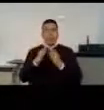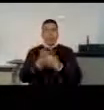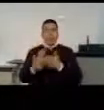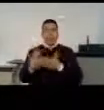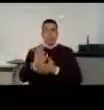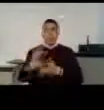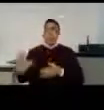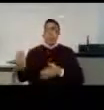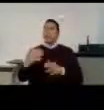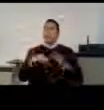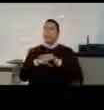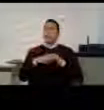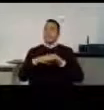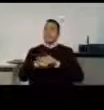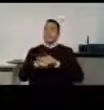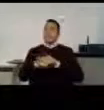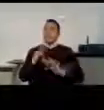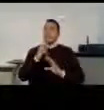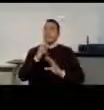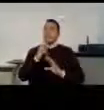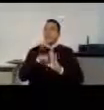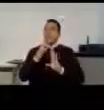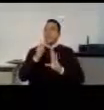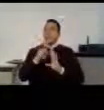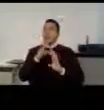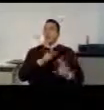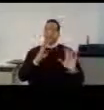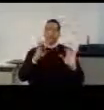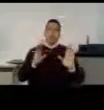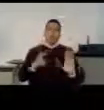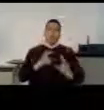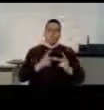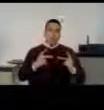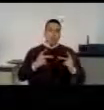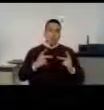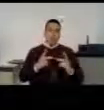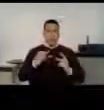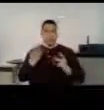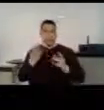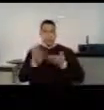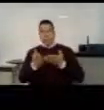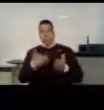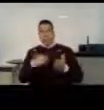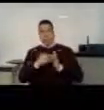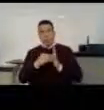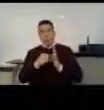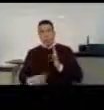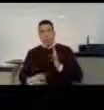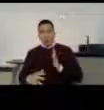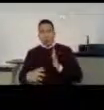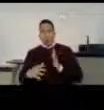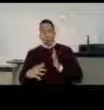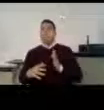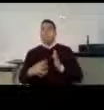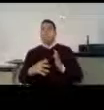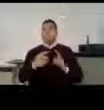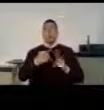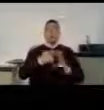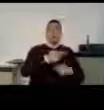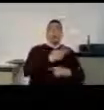College and its accessibility program, I mean, this is a great place to look at if you have a student